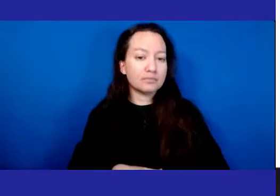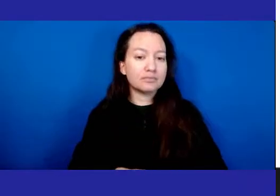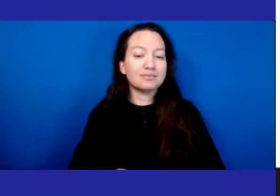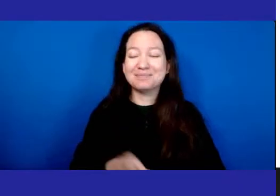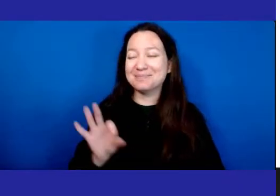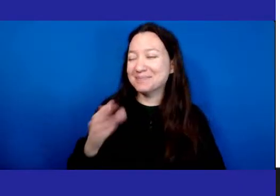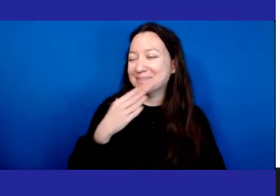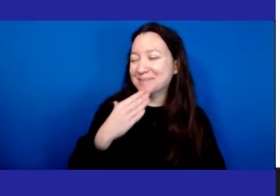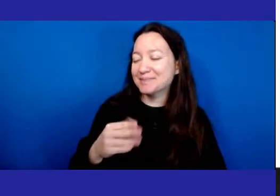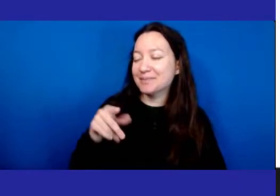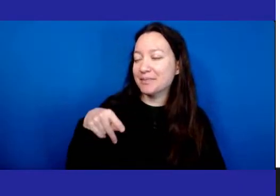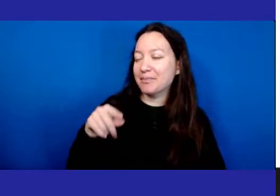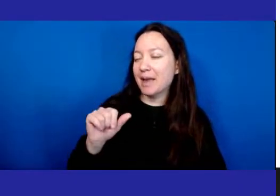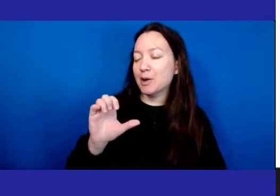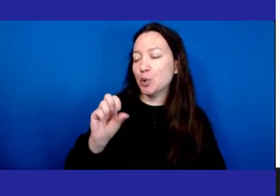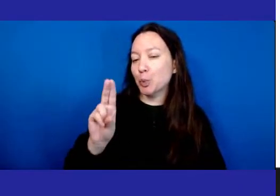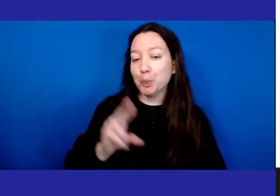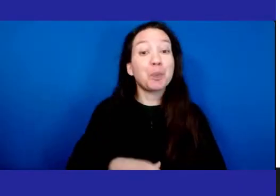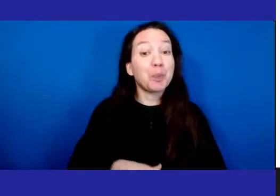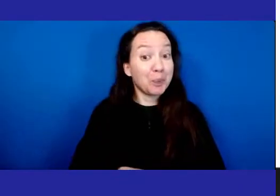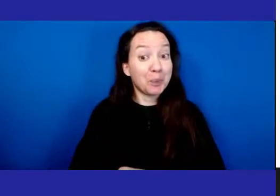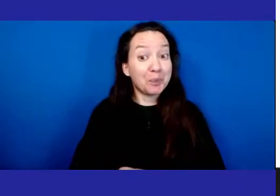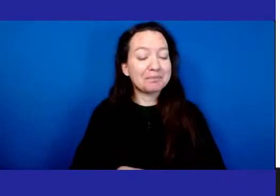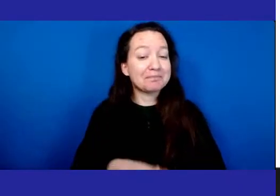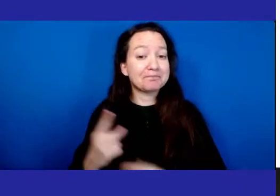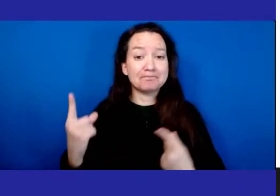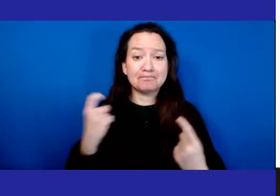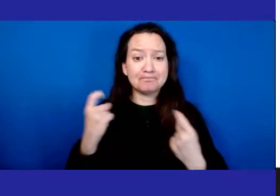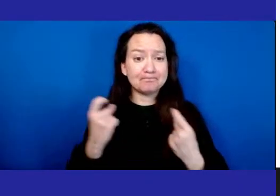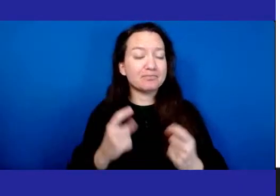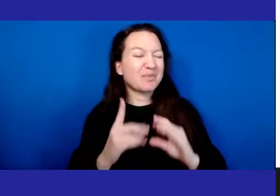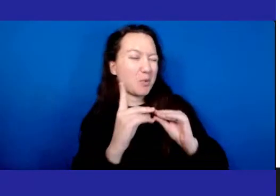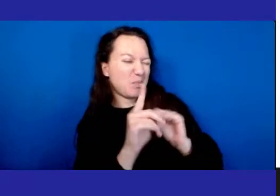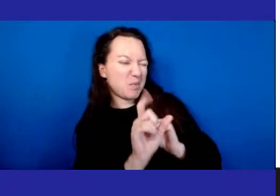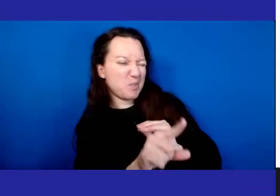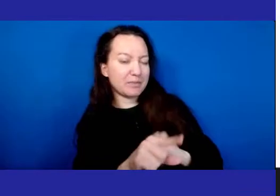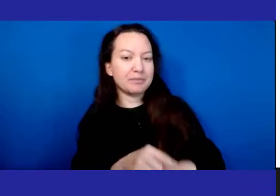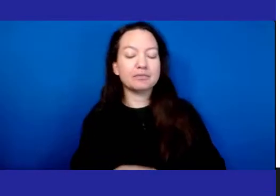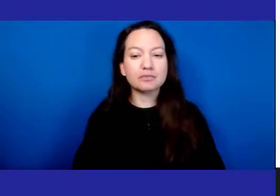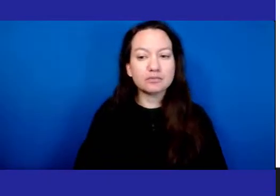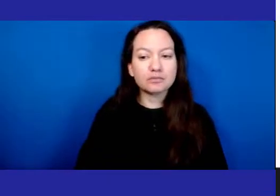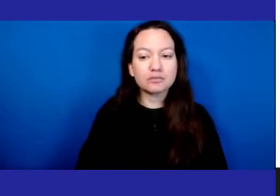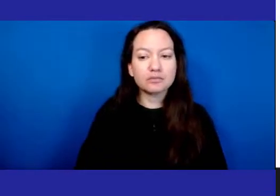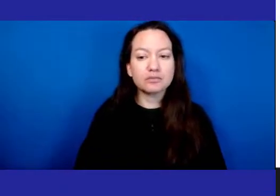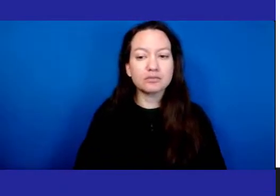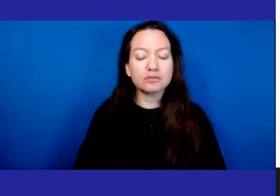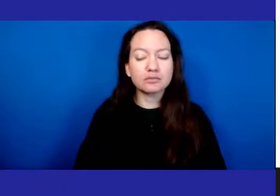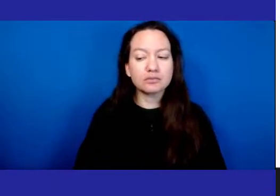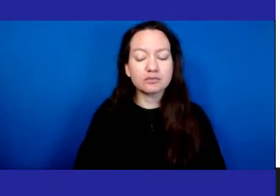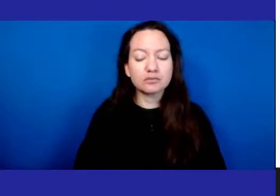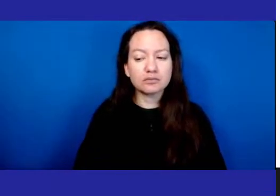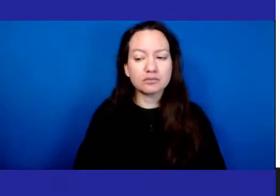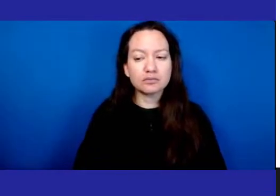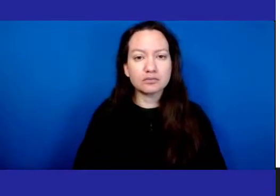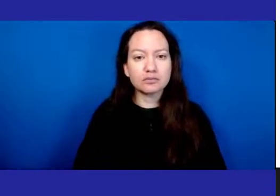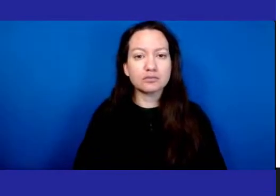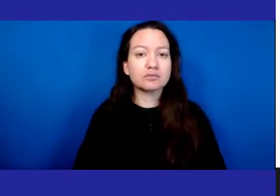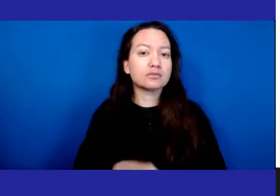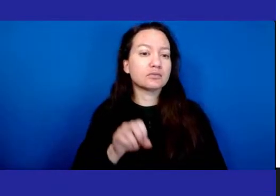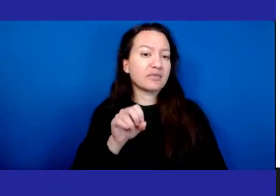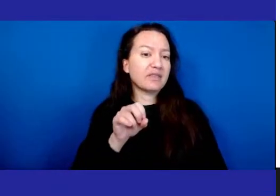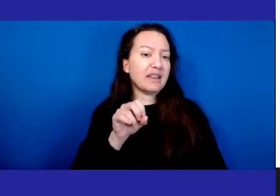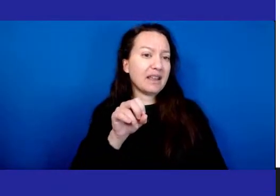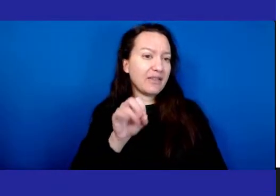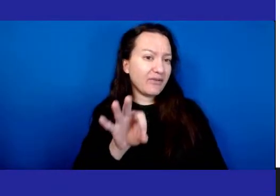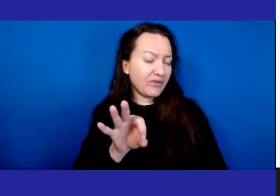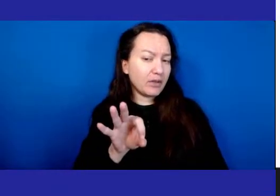our PACUs. Yeah. Questions? Oh, wait, I'm sorry, one more question. If, I don't know, I mean, just